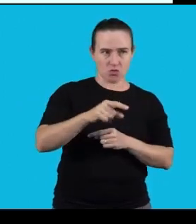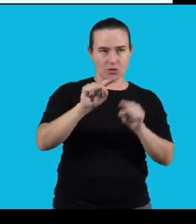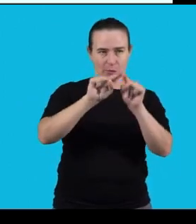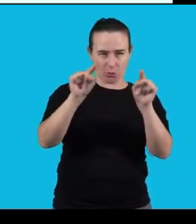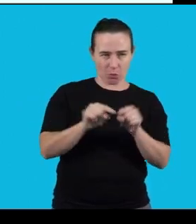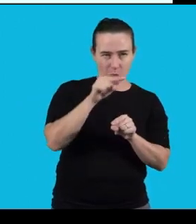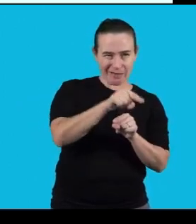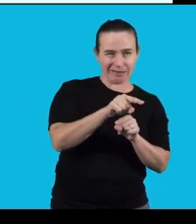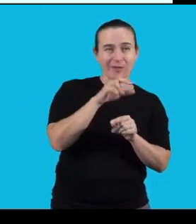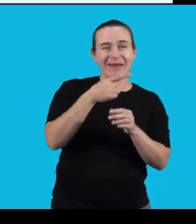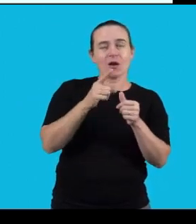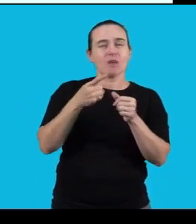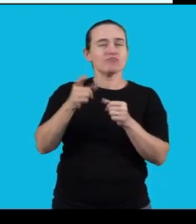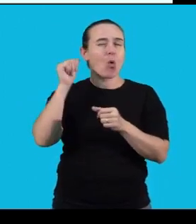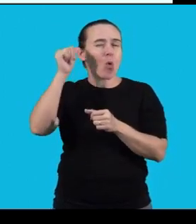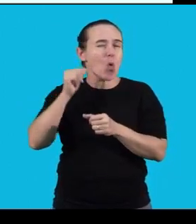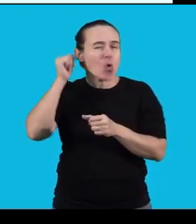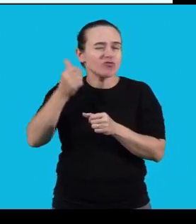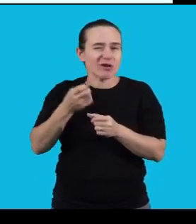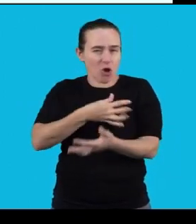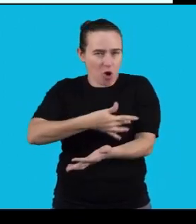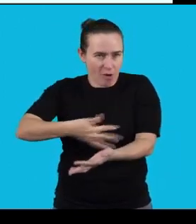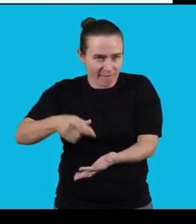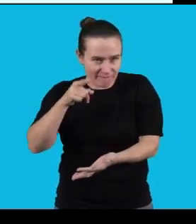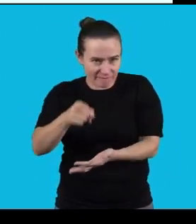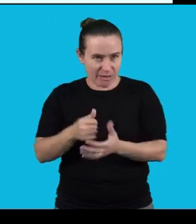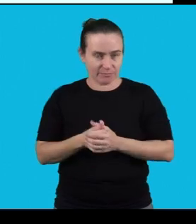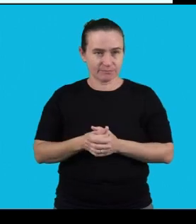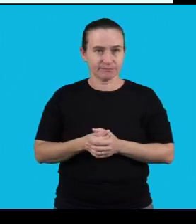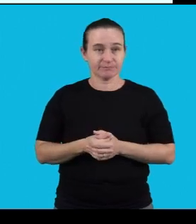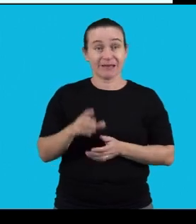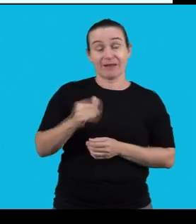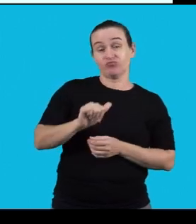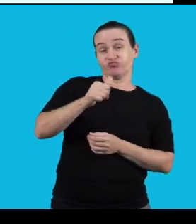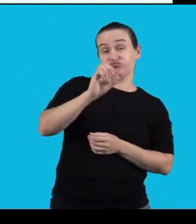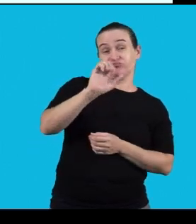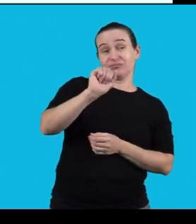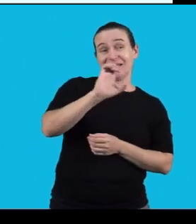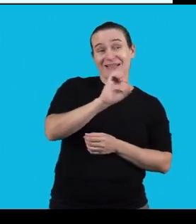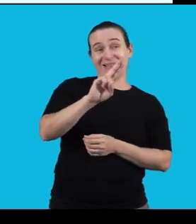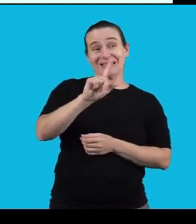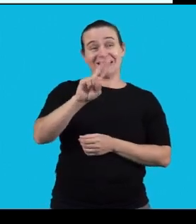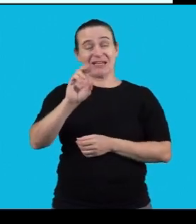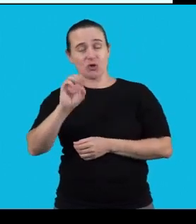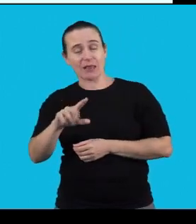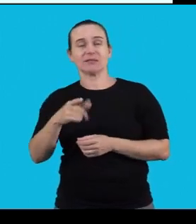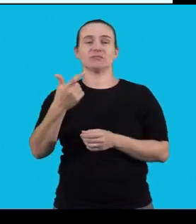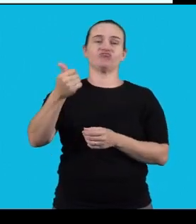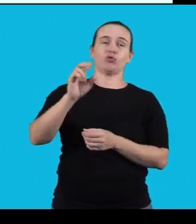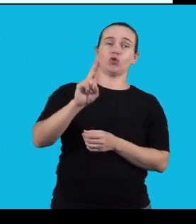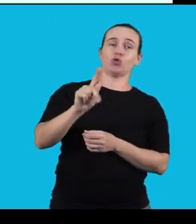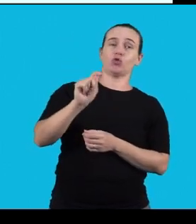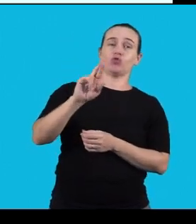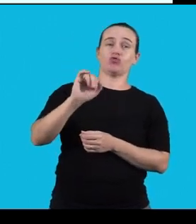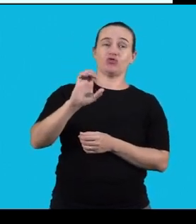is the auditory nerve. And on the semicircular canals, we've got circulars and utriculars for balance of